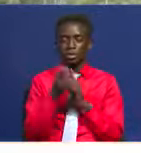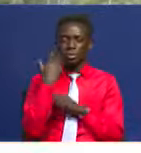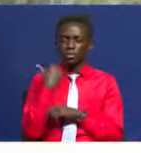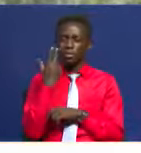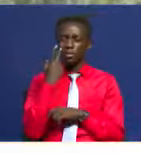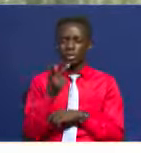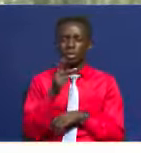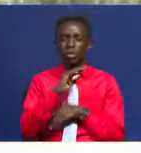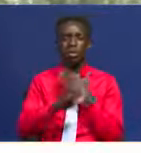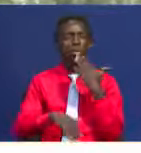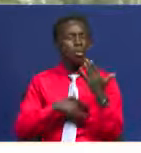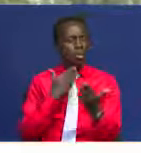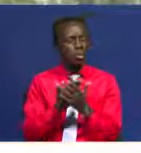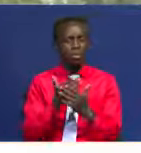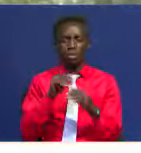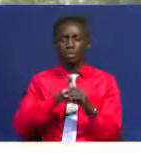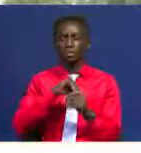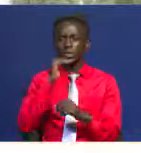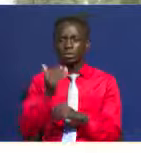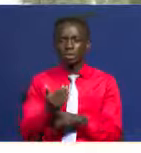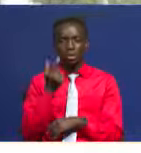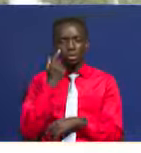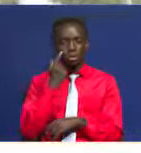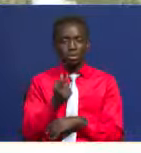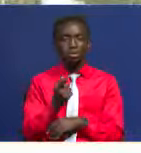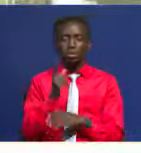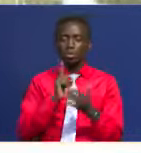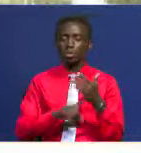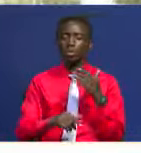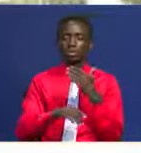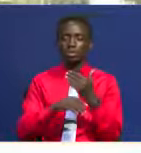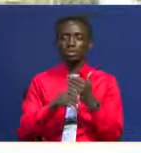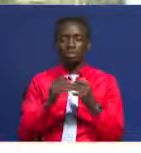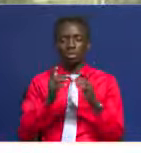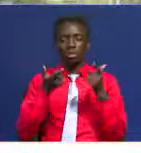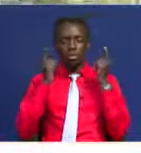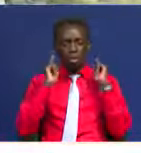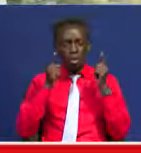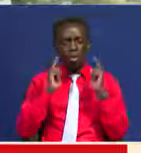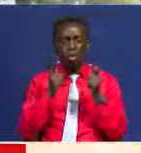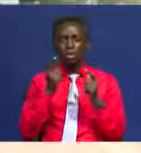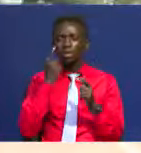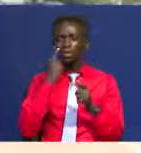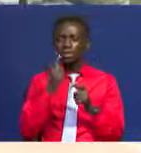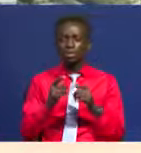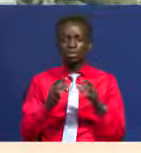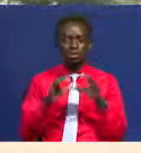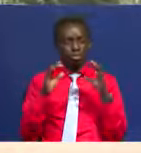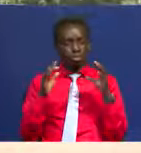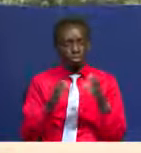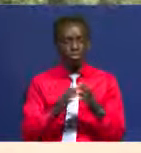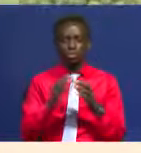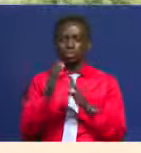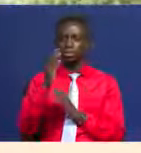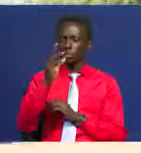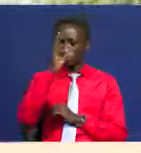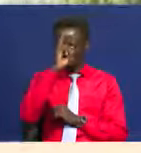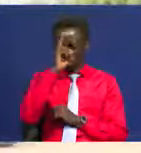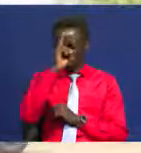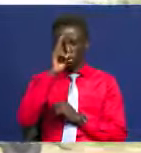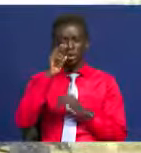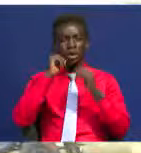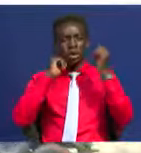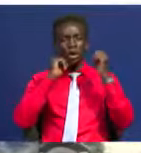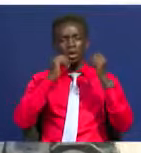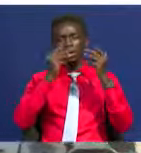way. We did see a lot of these trucks strewn all over town with groups of security personnel just manning the streets and